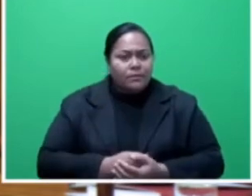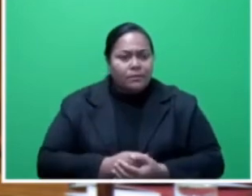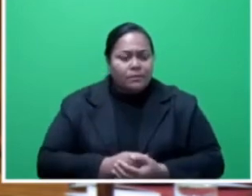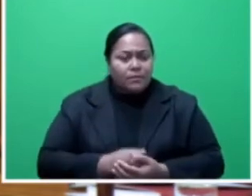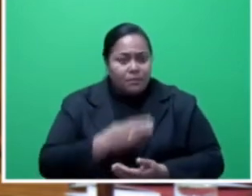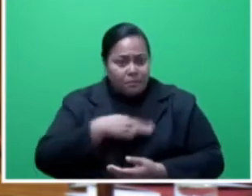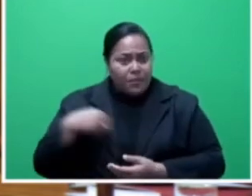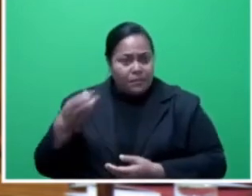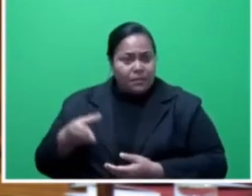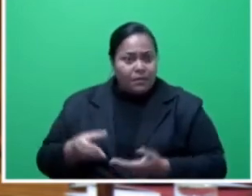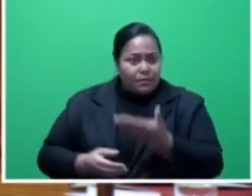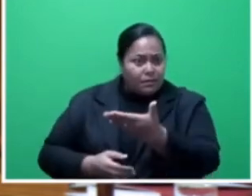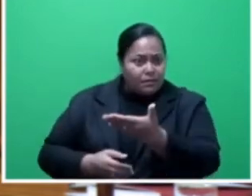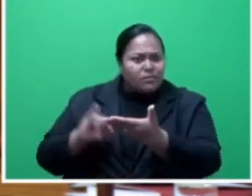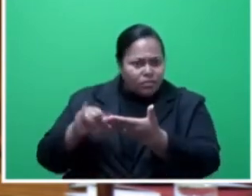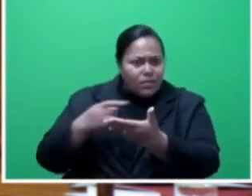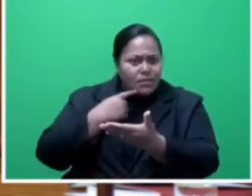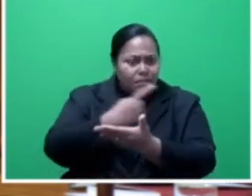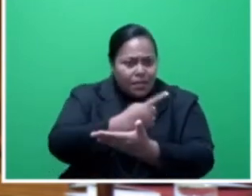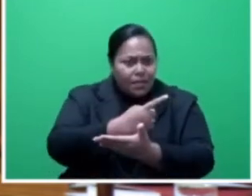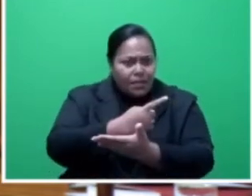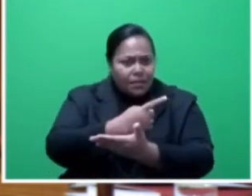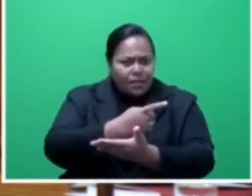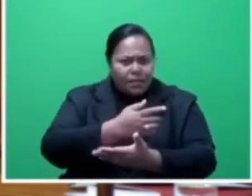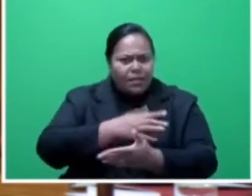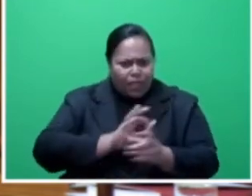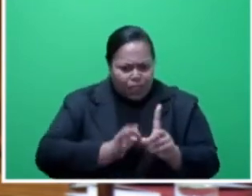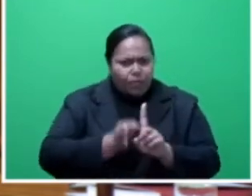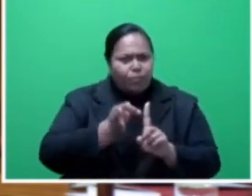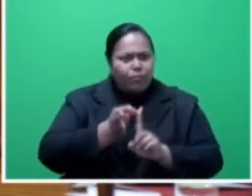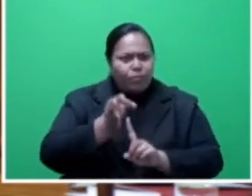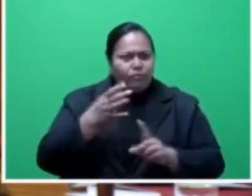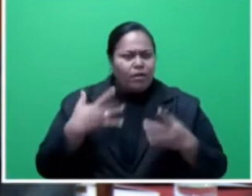they managed to improve the standard of living.